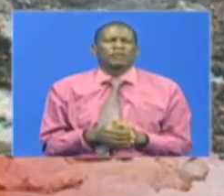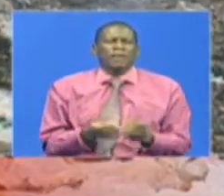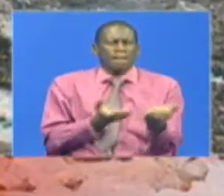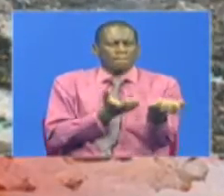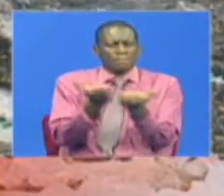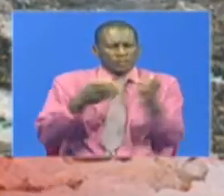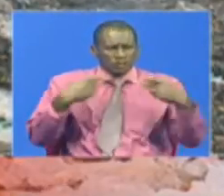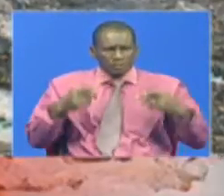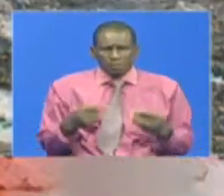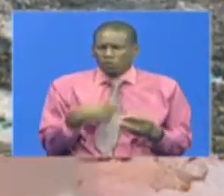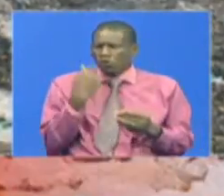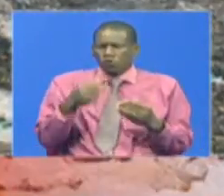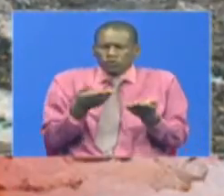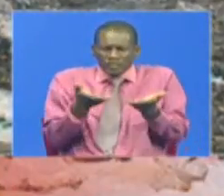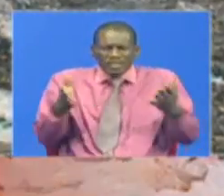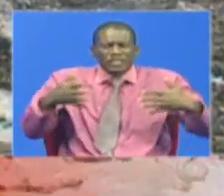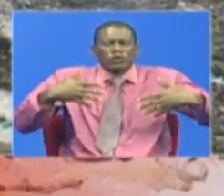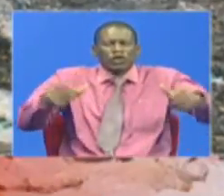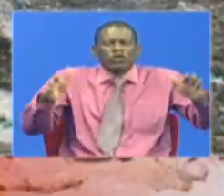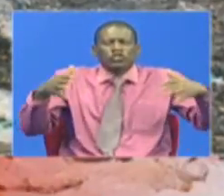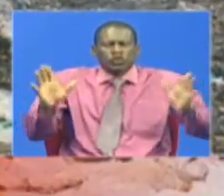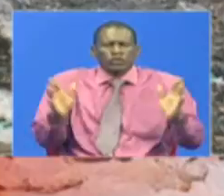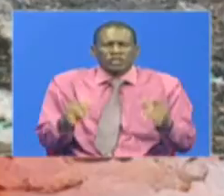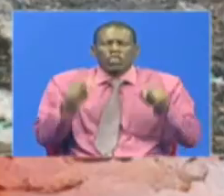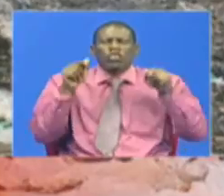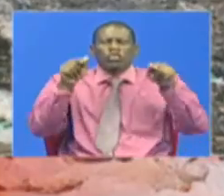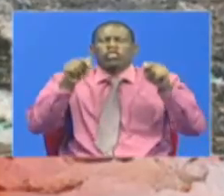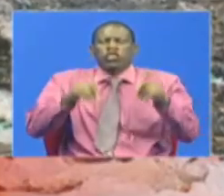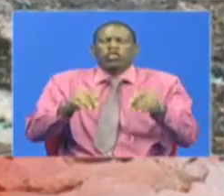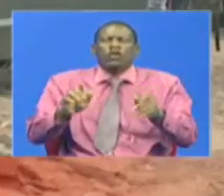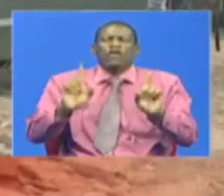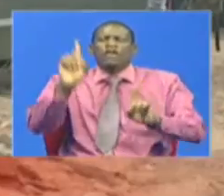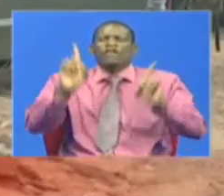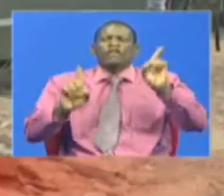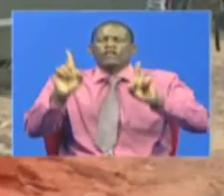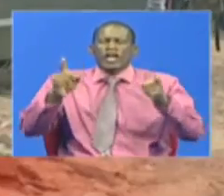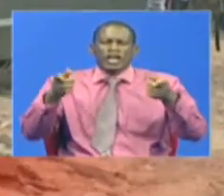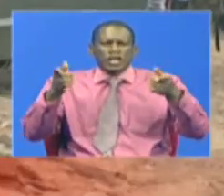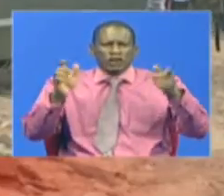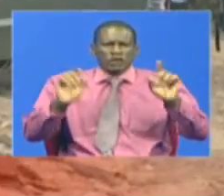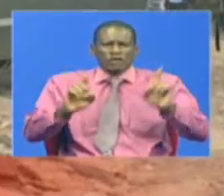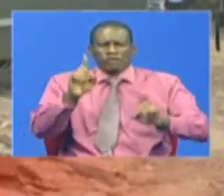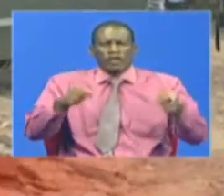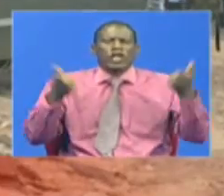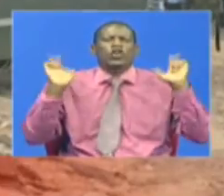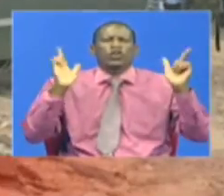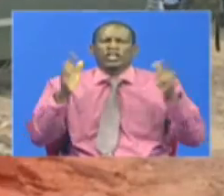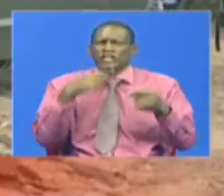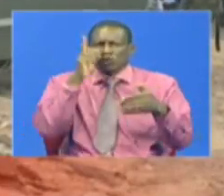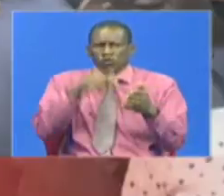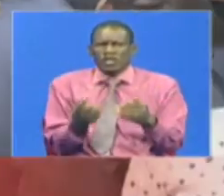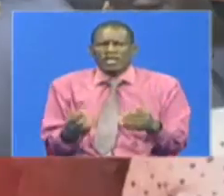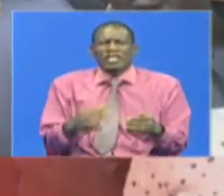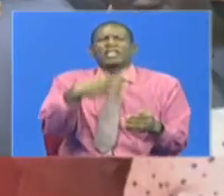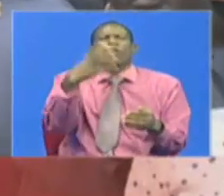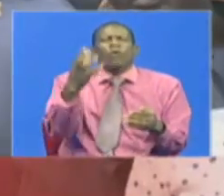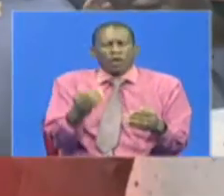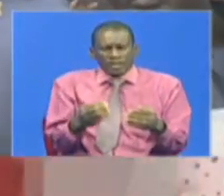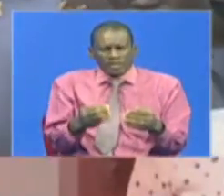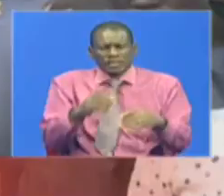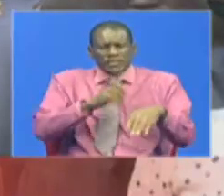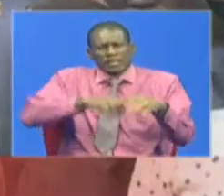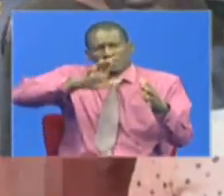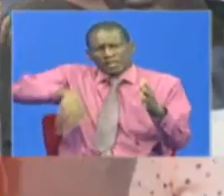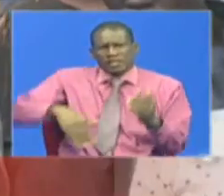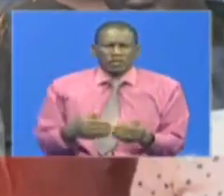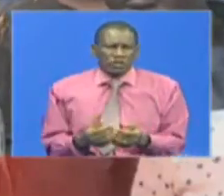Wafanyabiashara waliopoteza mali yao yote wanalaumu zimamoto wakisema wana mazoea ya kufika wamechelewa. Kitna kuna makladi,